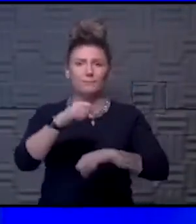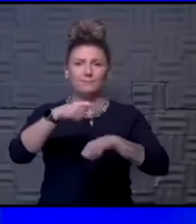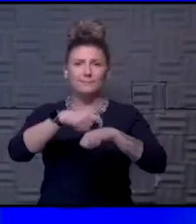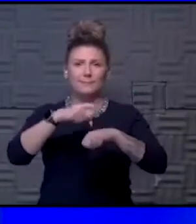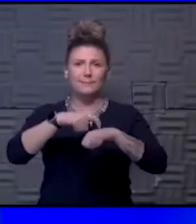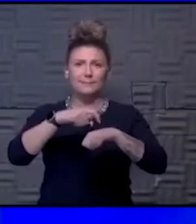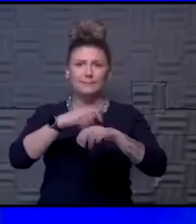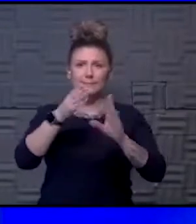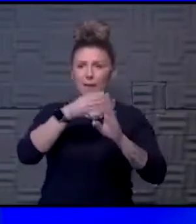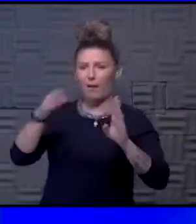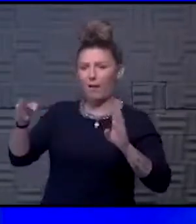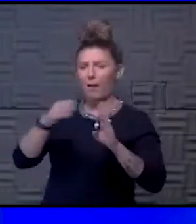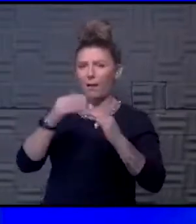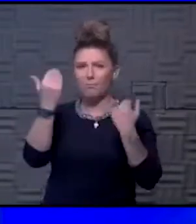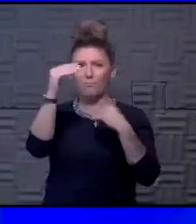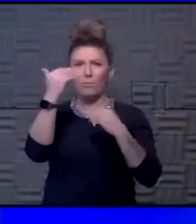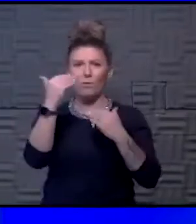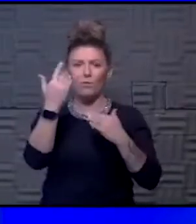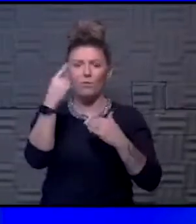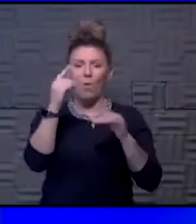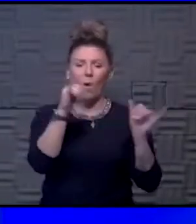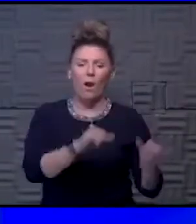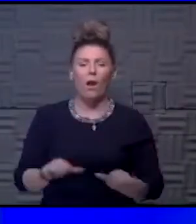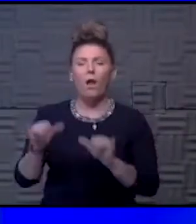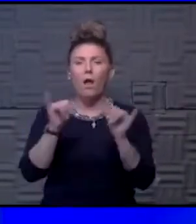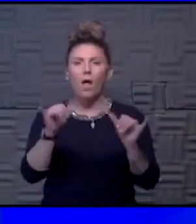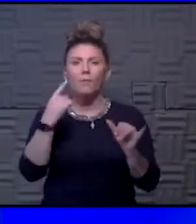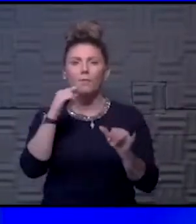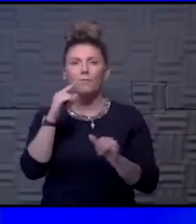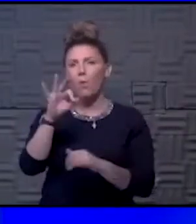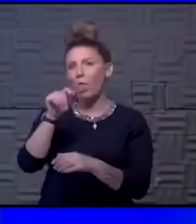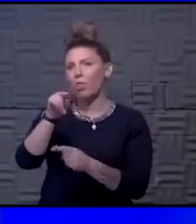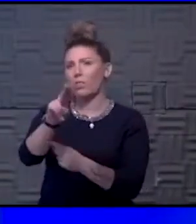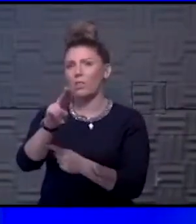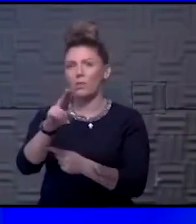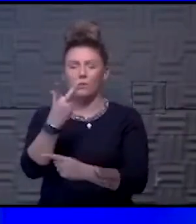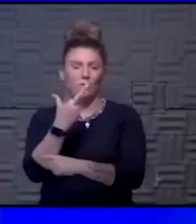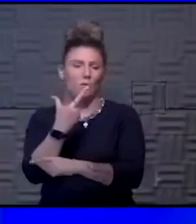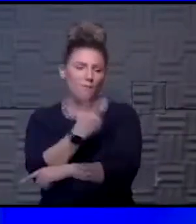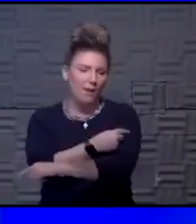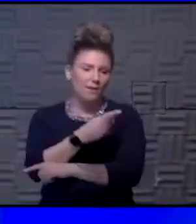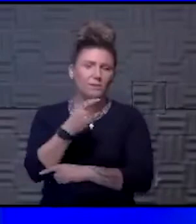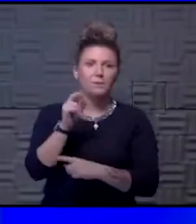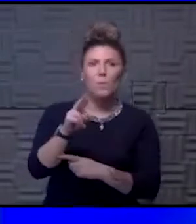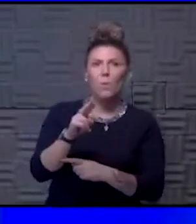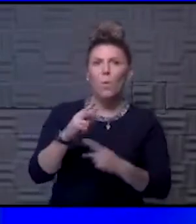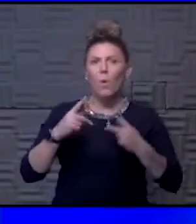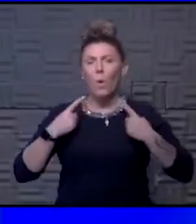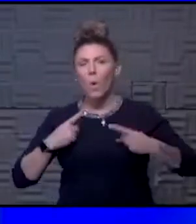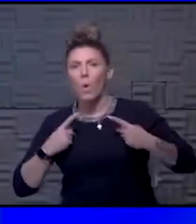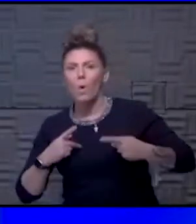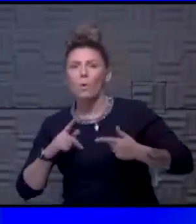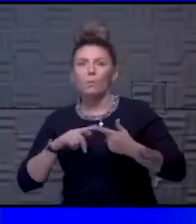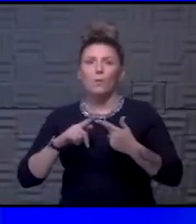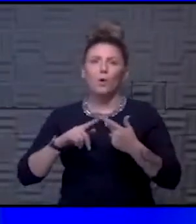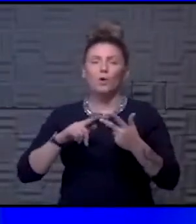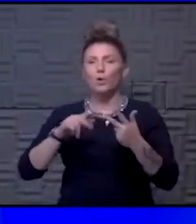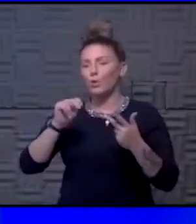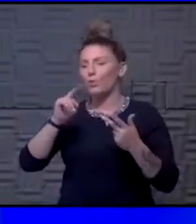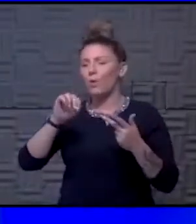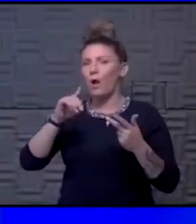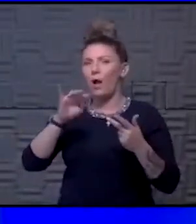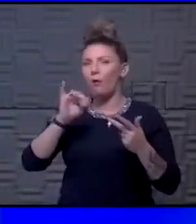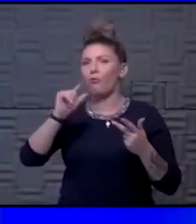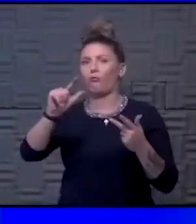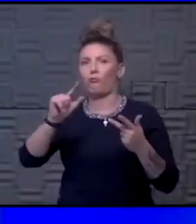other common vaccination like influenza vaccination, pneumonia or pneumococcal vaccination as well. But in